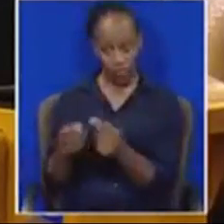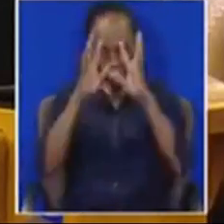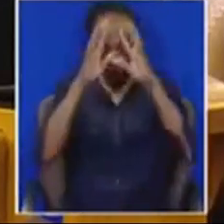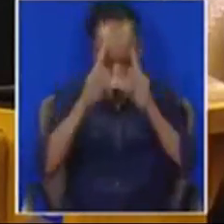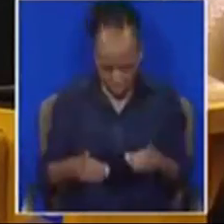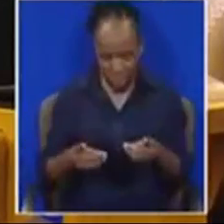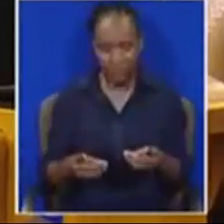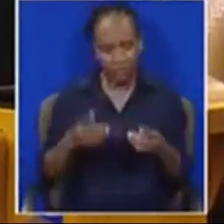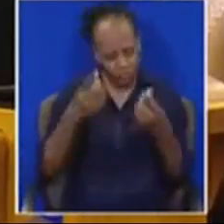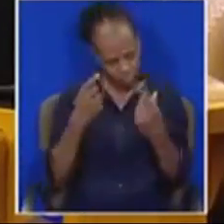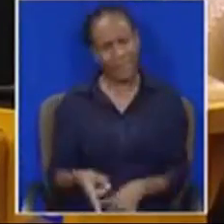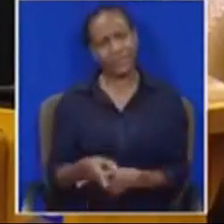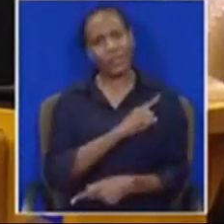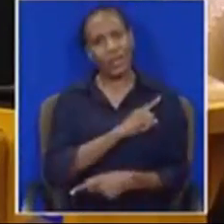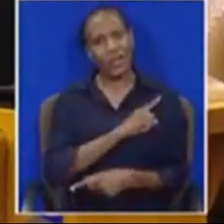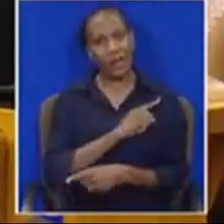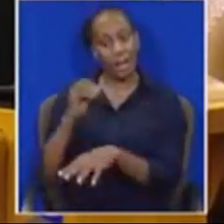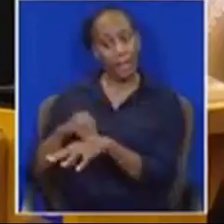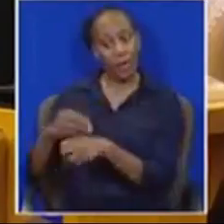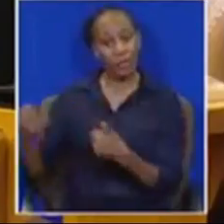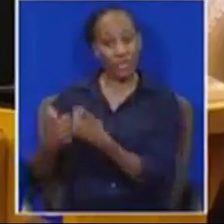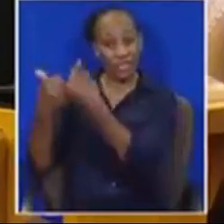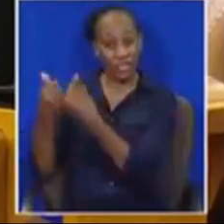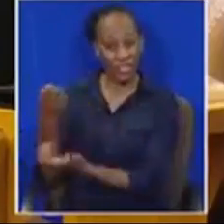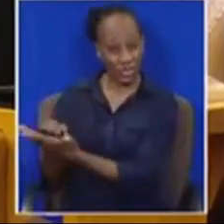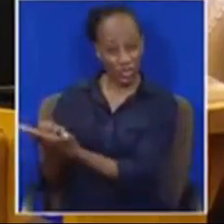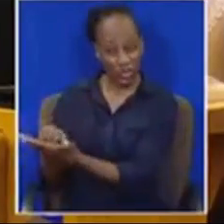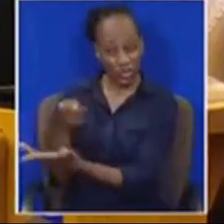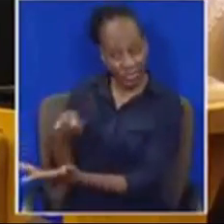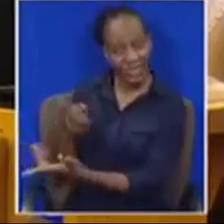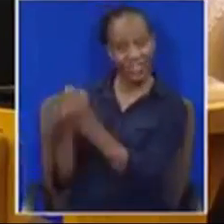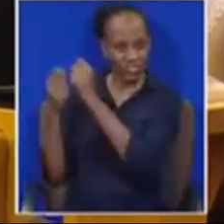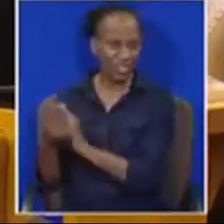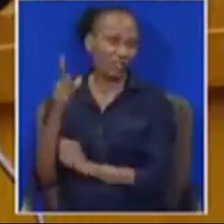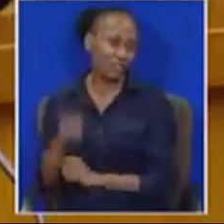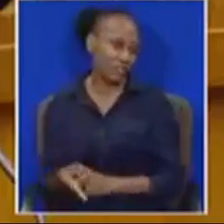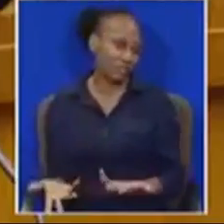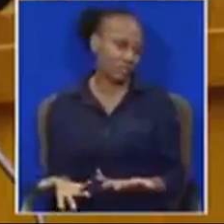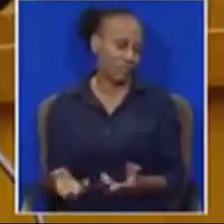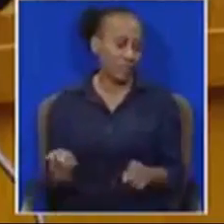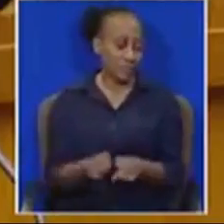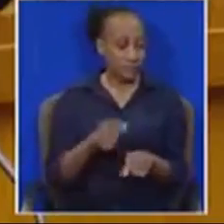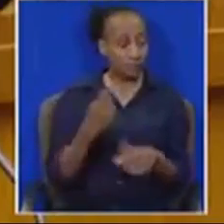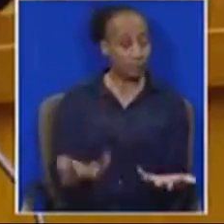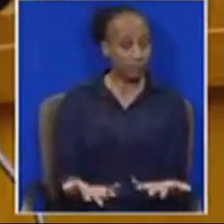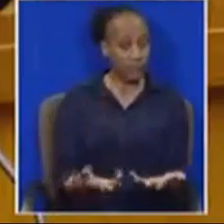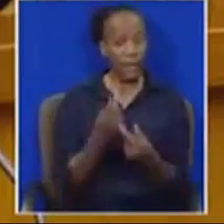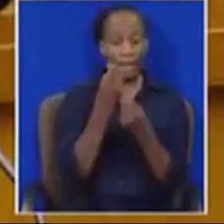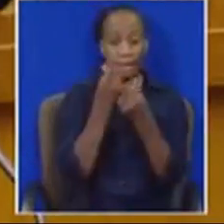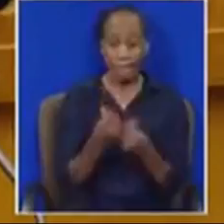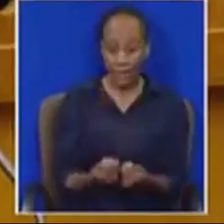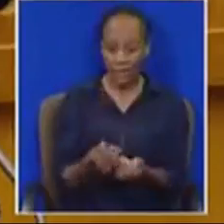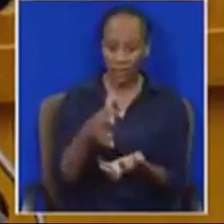to close our fiscal gap. We have to stabilize our debt and restore